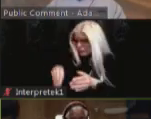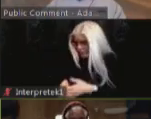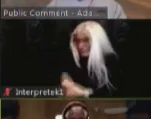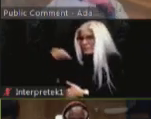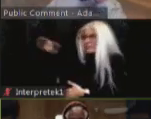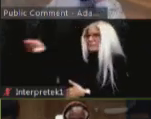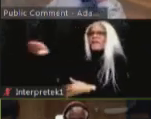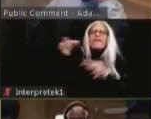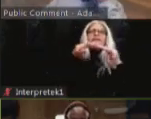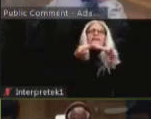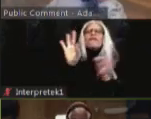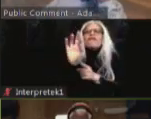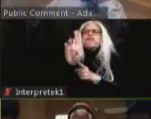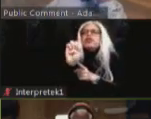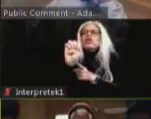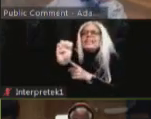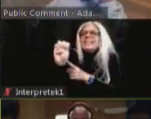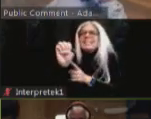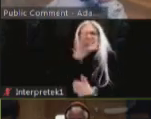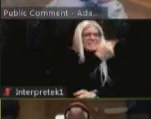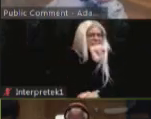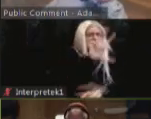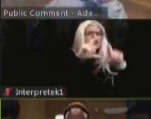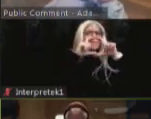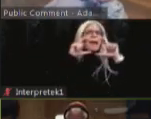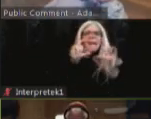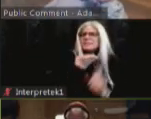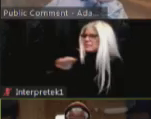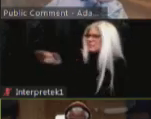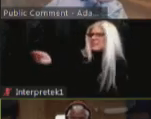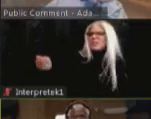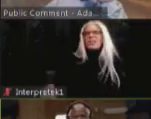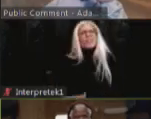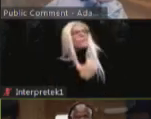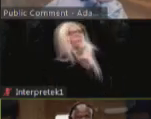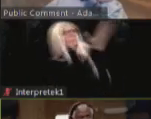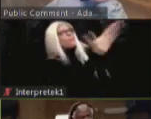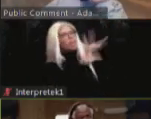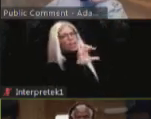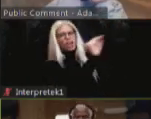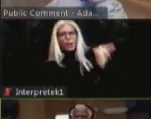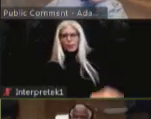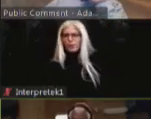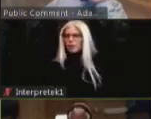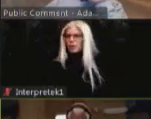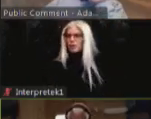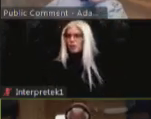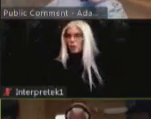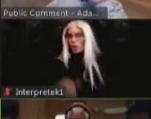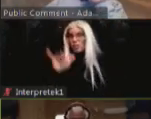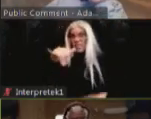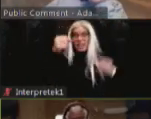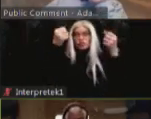dispenser at the front entrance, and they refuse it. That driver should be able to hit a button